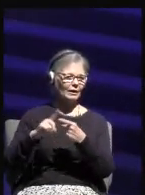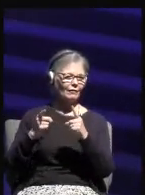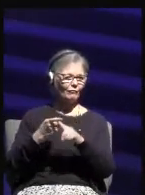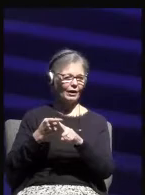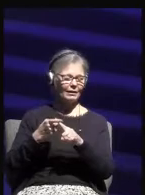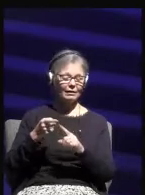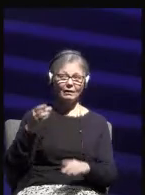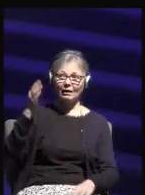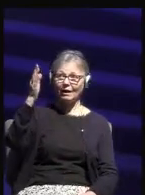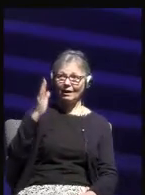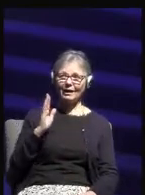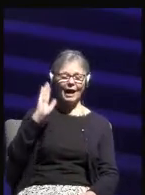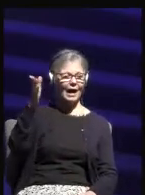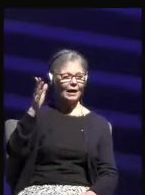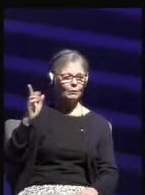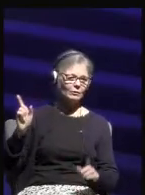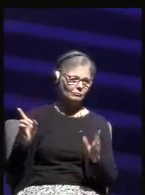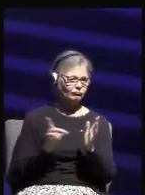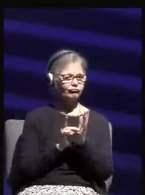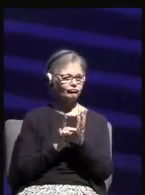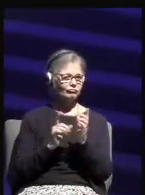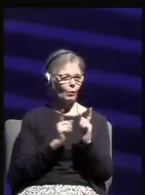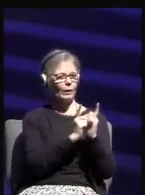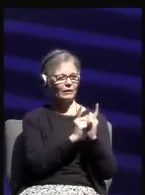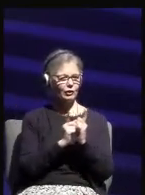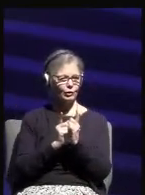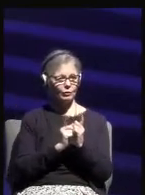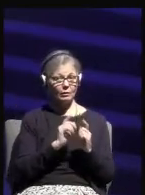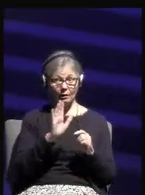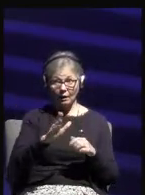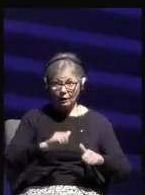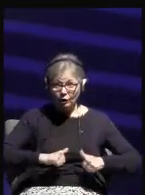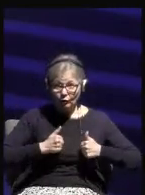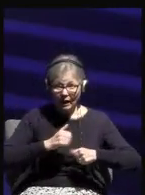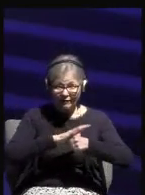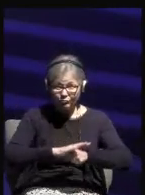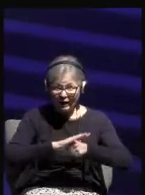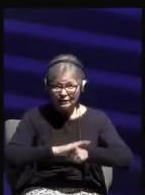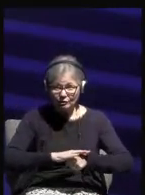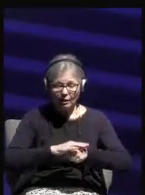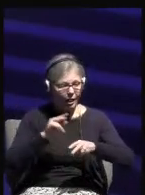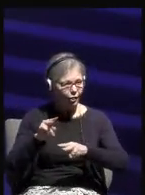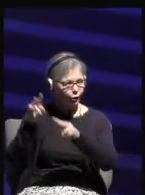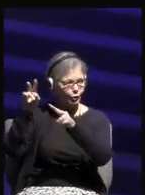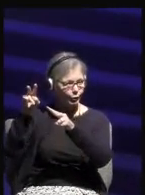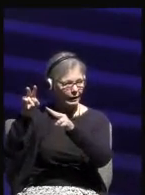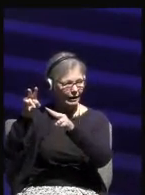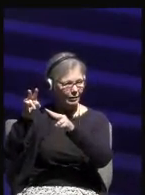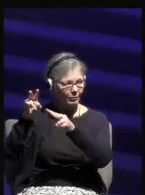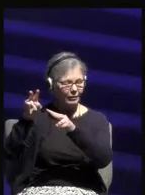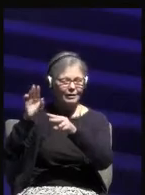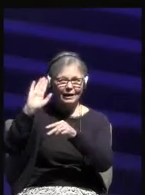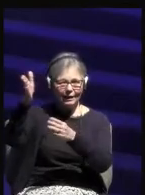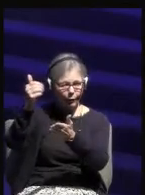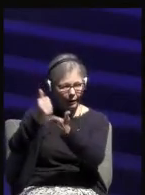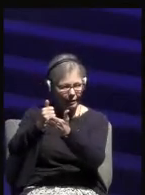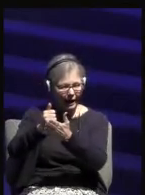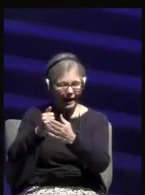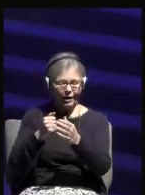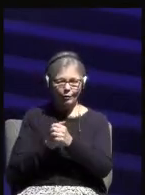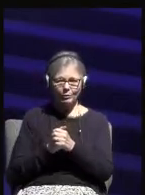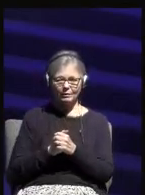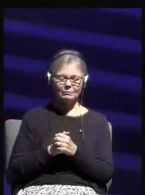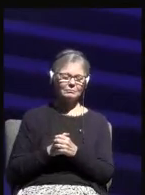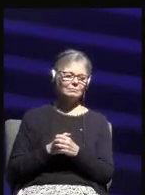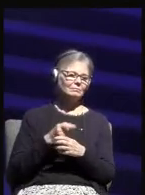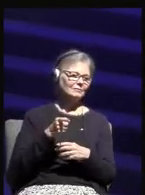God wants to be with you on the battlefields of your life, through the difficulties that you manage, through